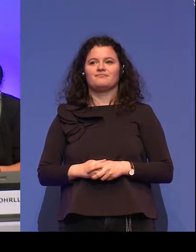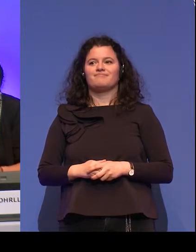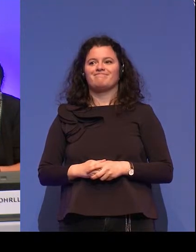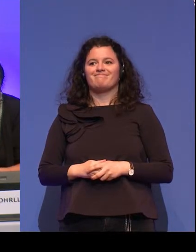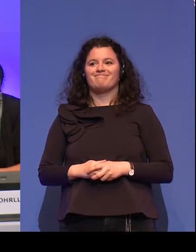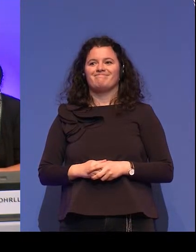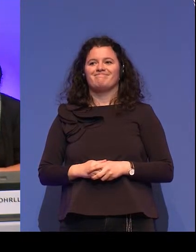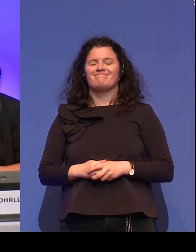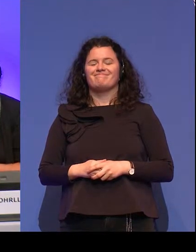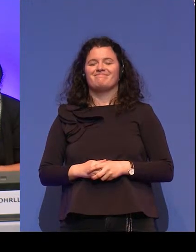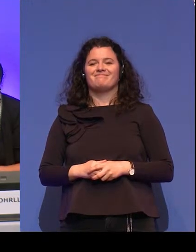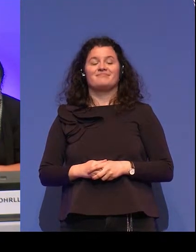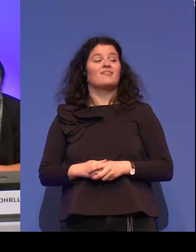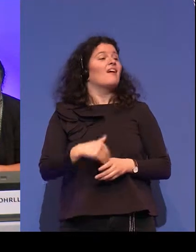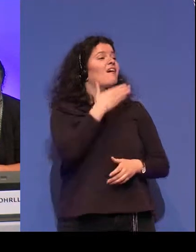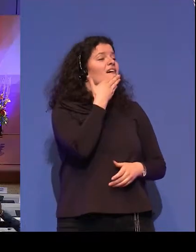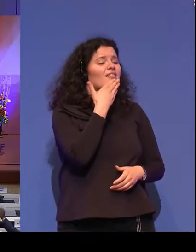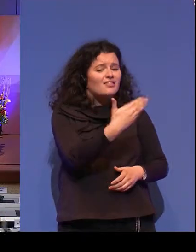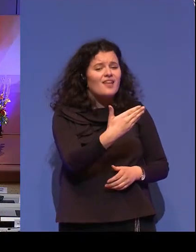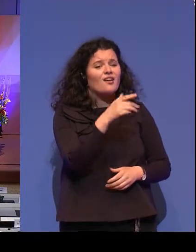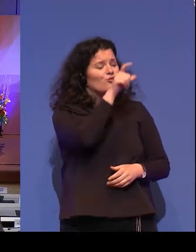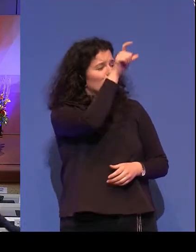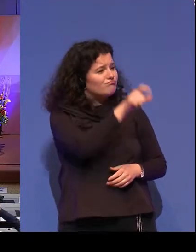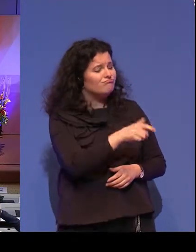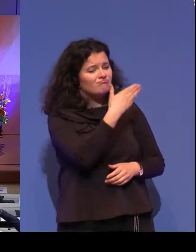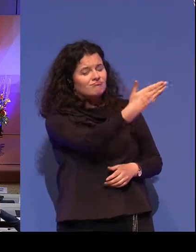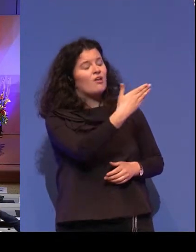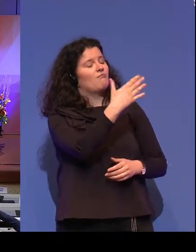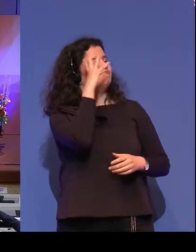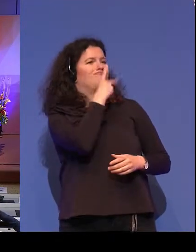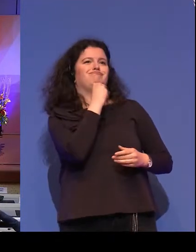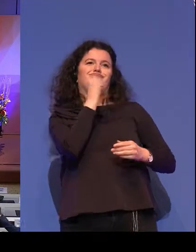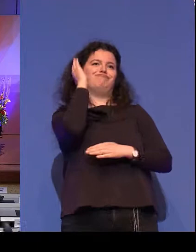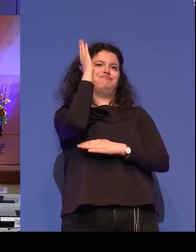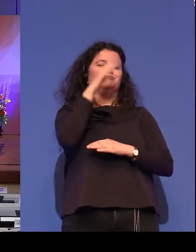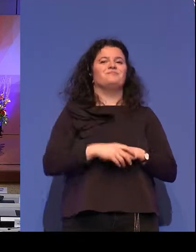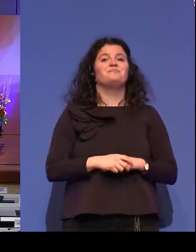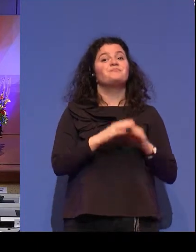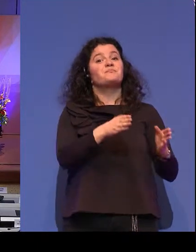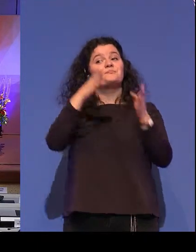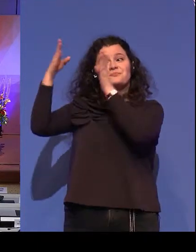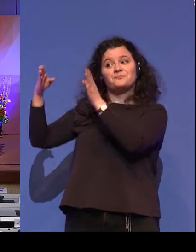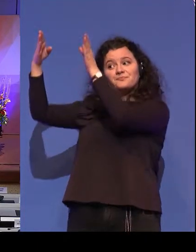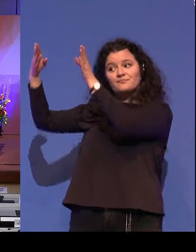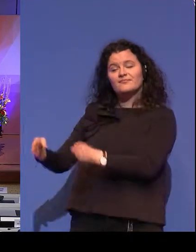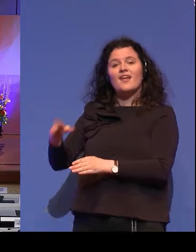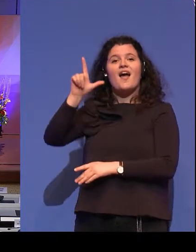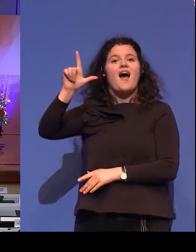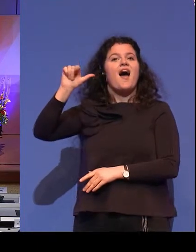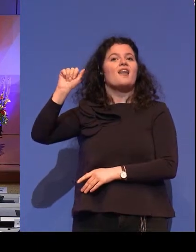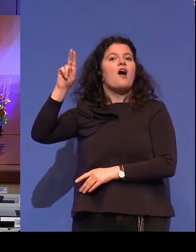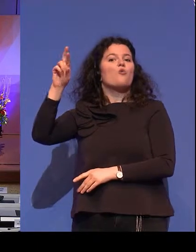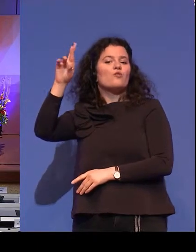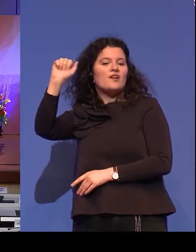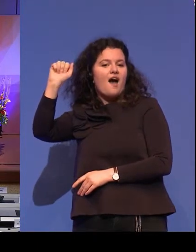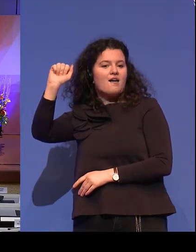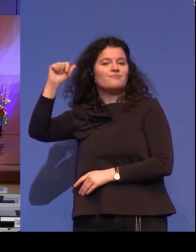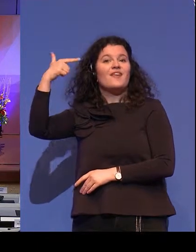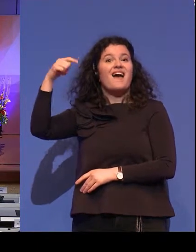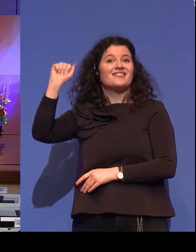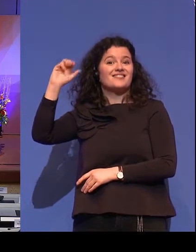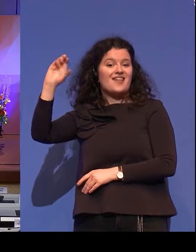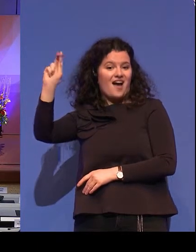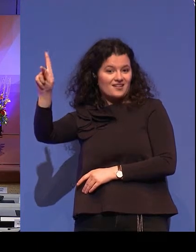I thank Mr. Talas for his remarks. I will now give the floor to our next speaker, Ms. Laura Tuck, Vice President for